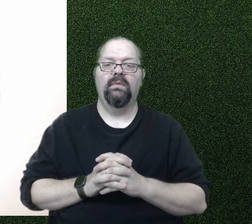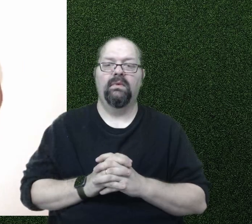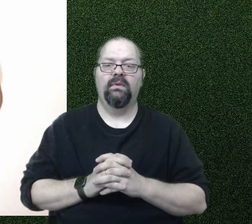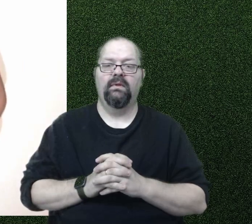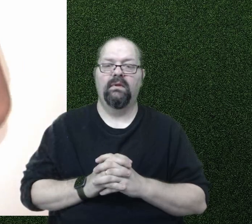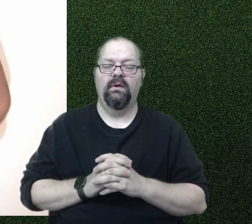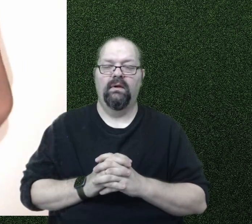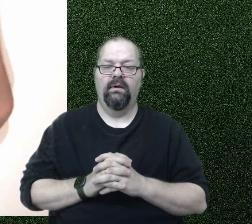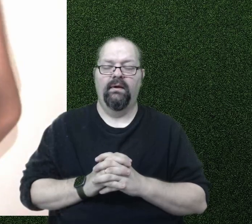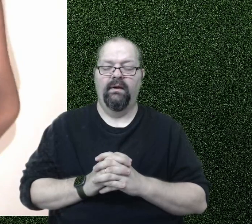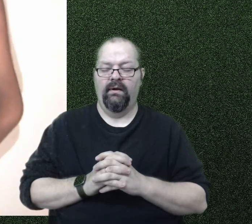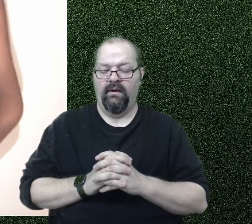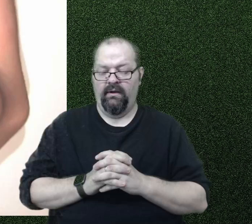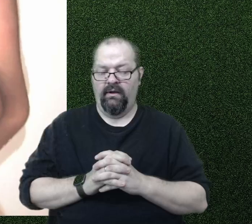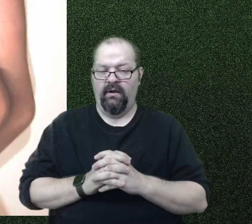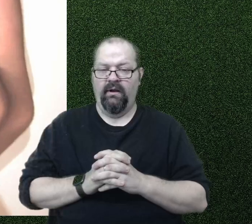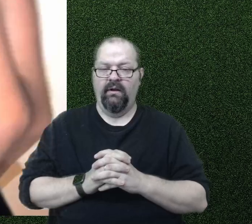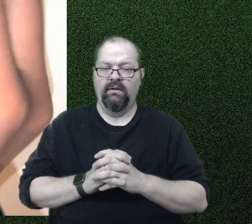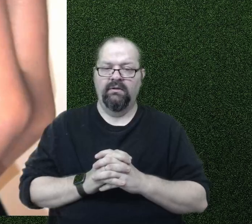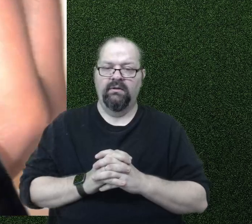plus sine of 35.